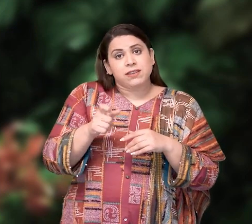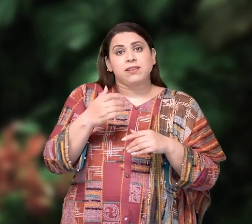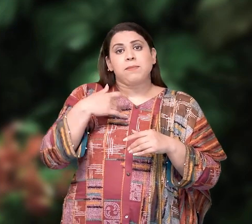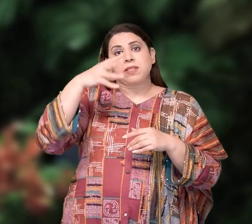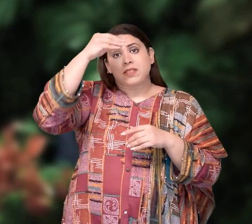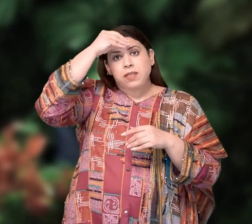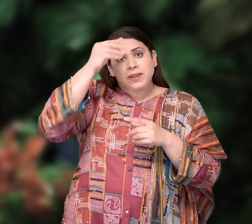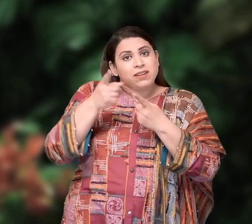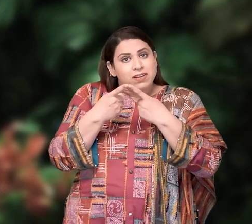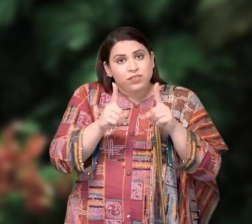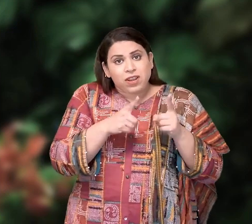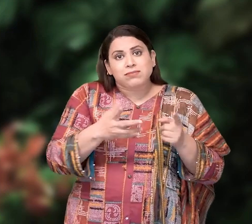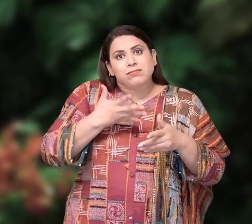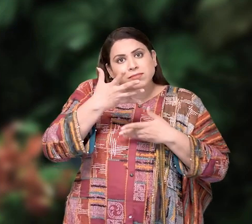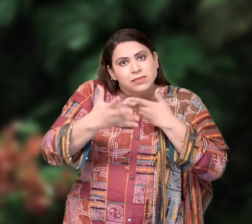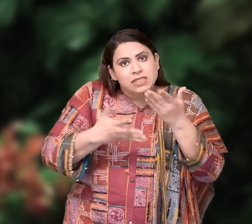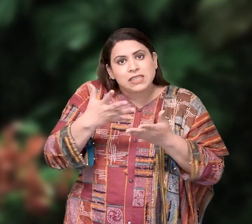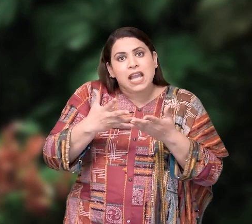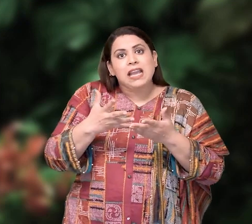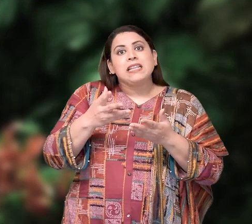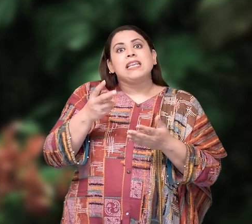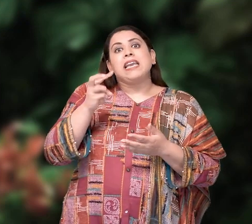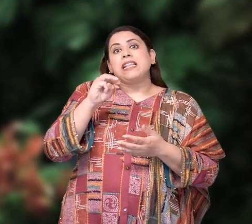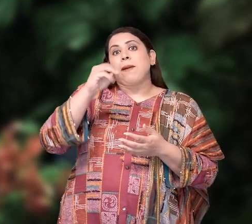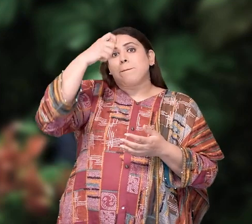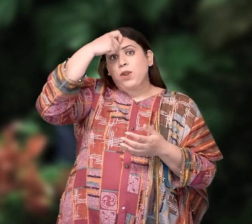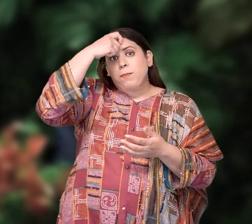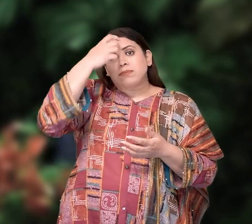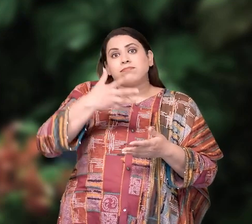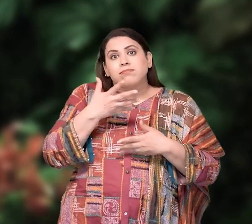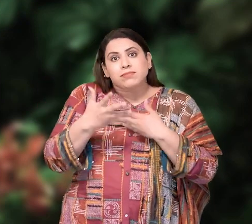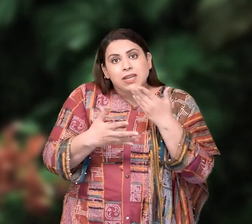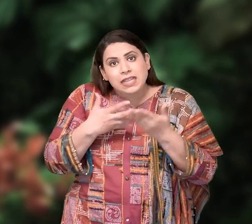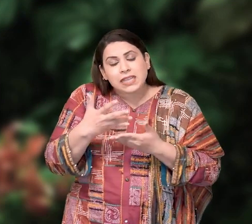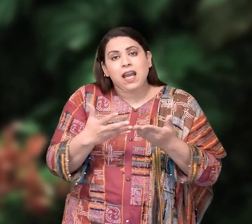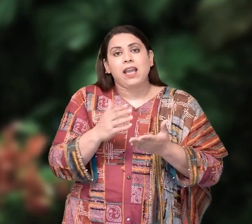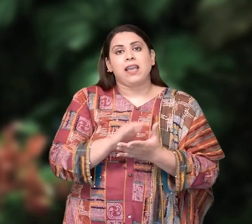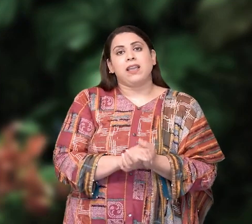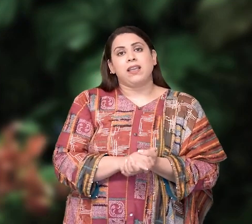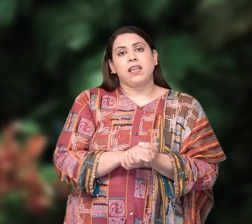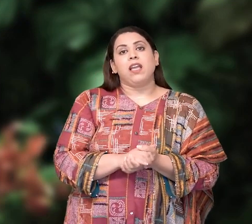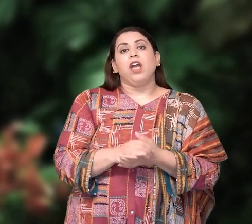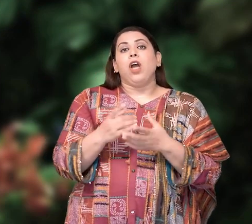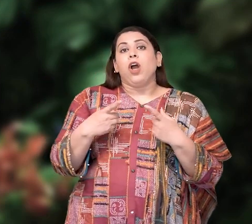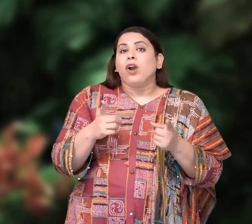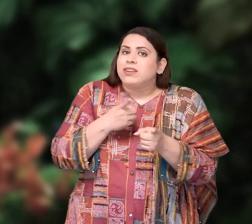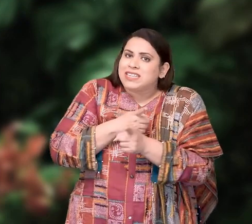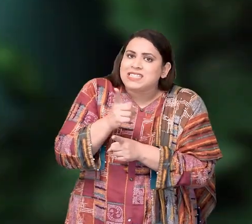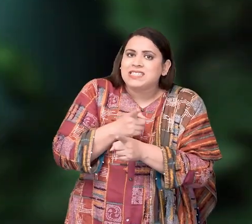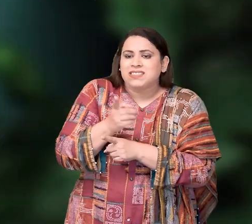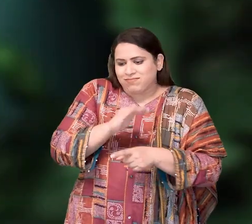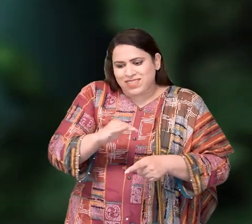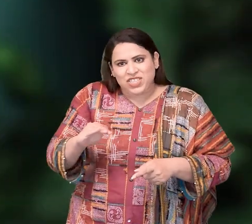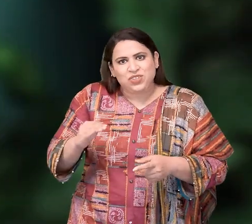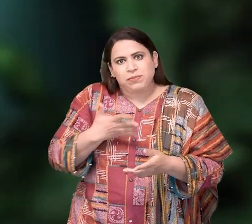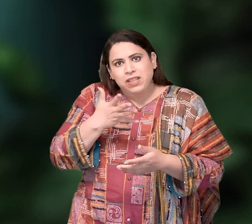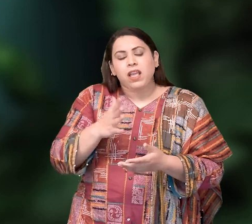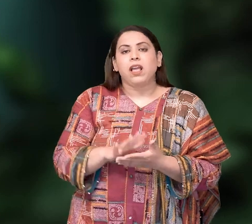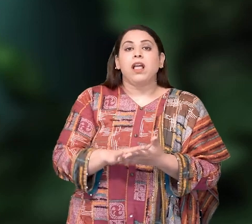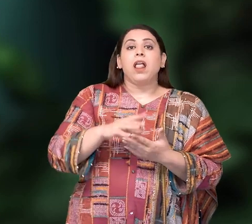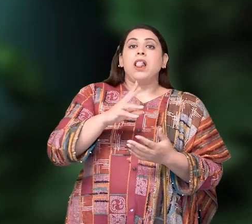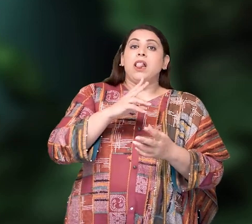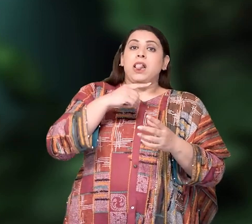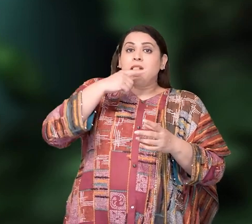them differentiate between the matters which their parents ought to teach them. Language is